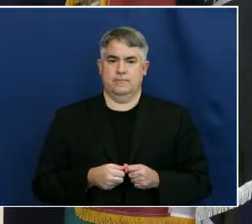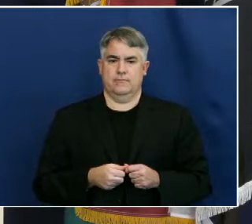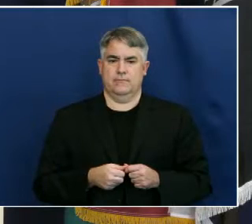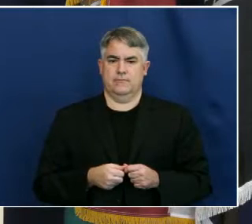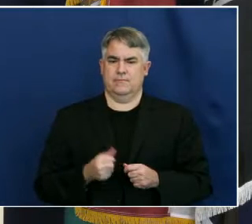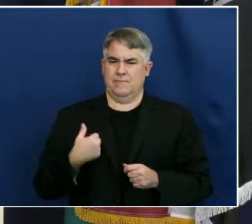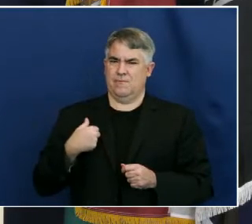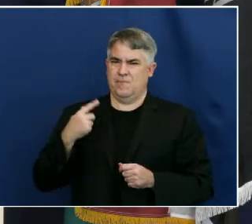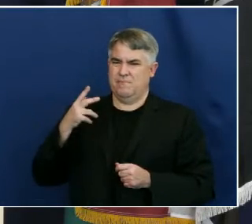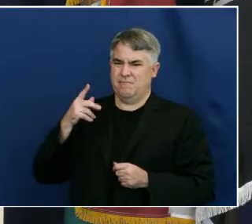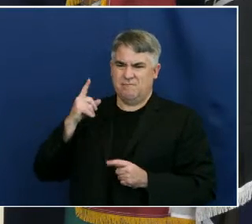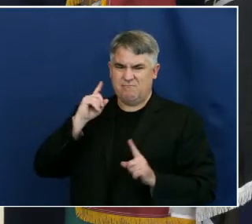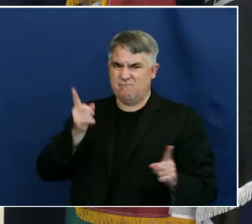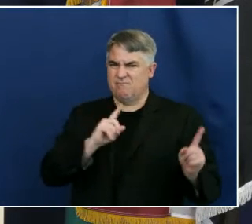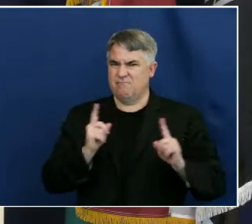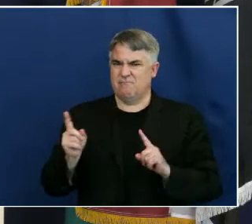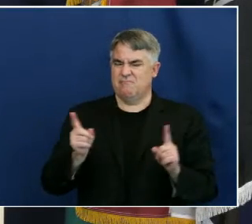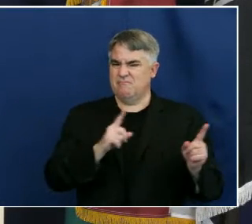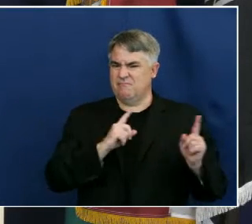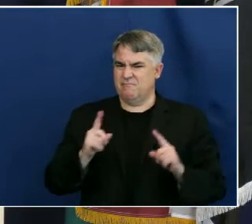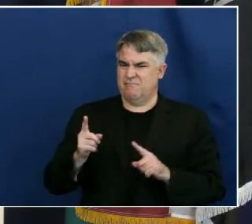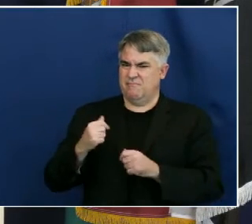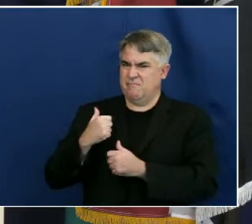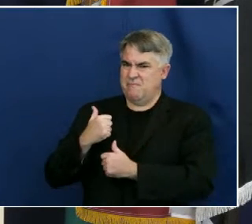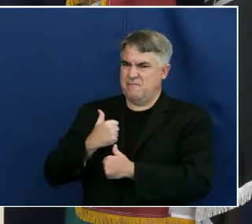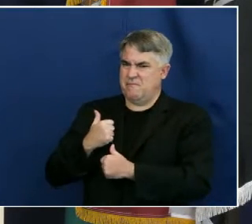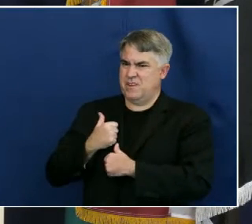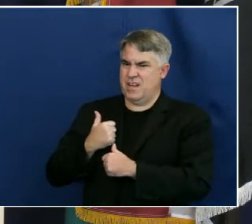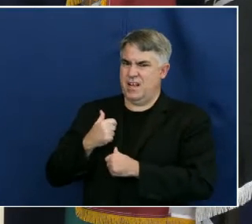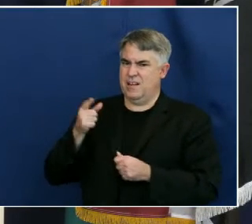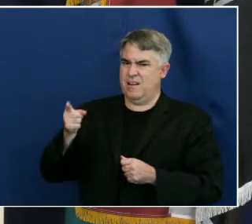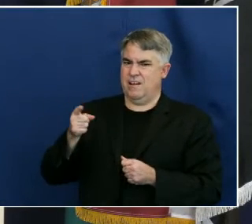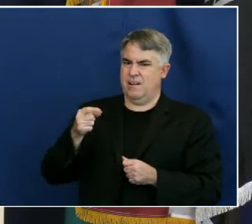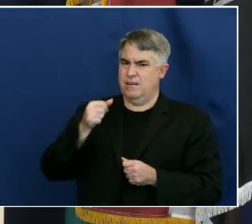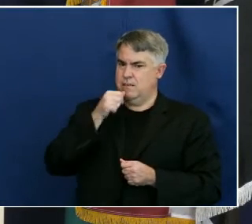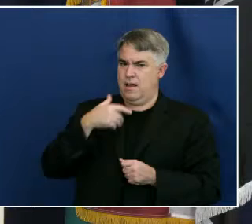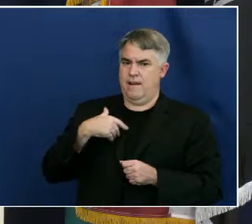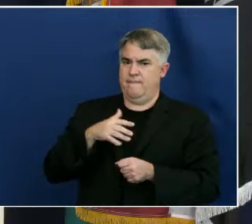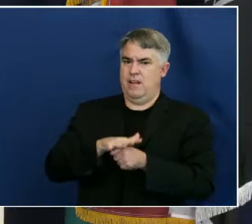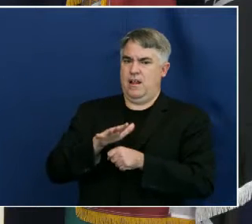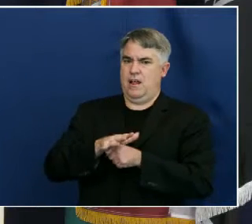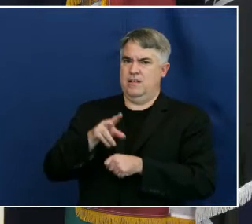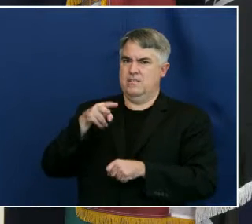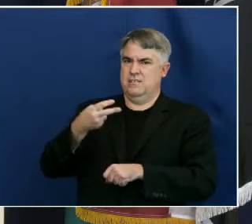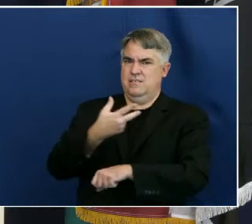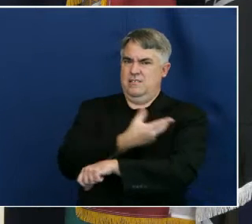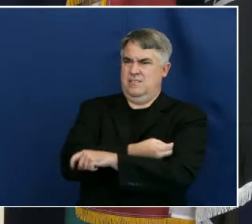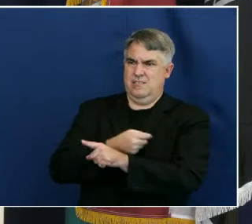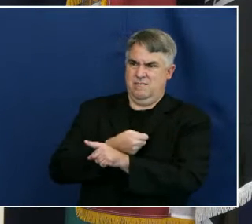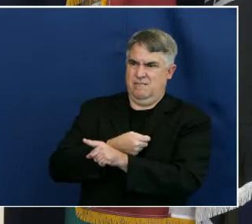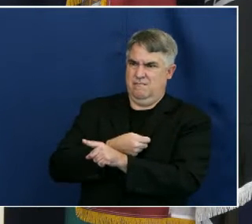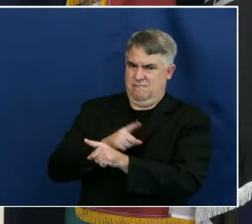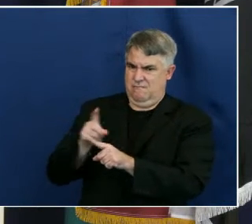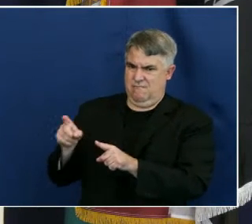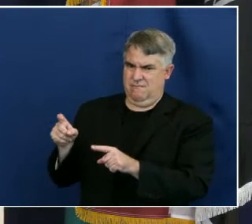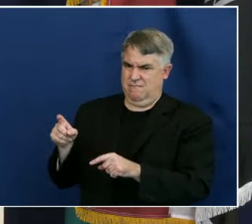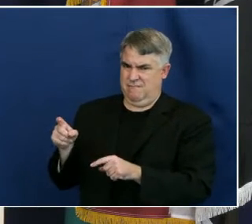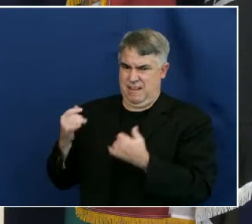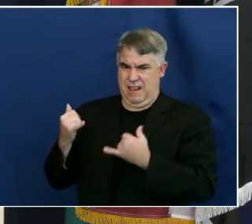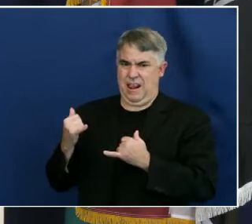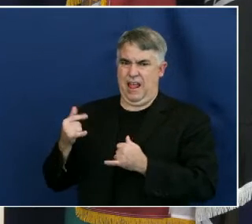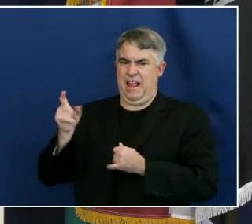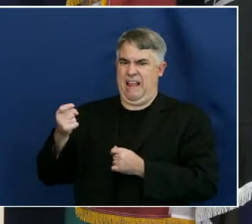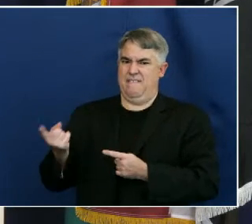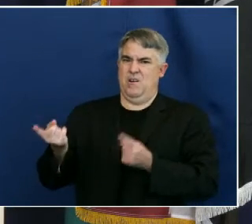military locally doesn't have enough vaccines to get second doses, and from what we've been told, they've been told to go out into the county, but they're